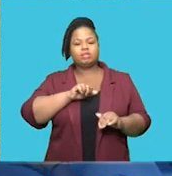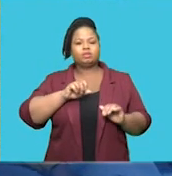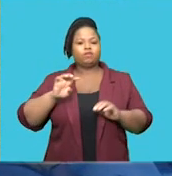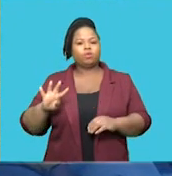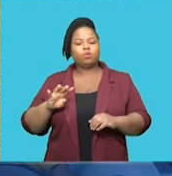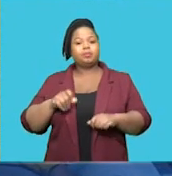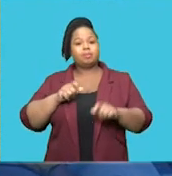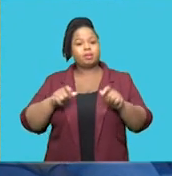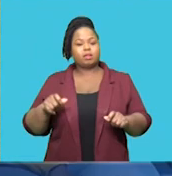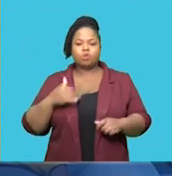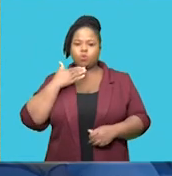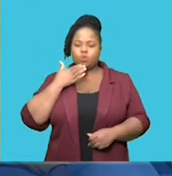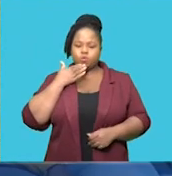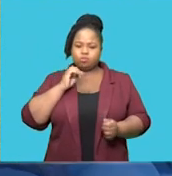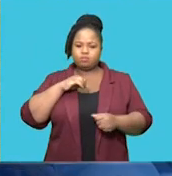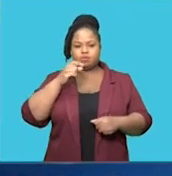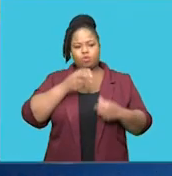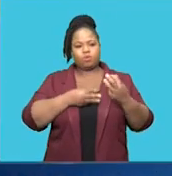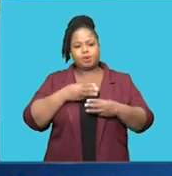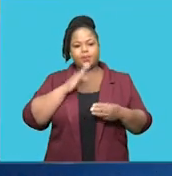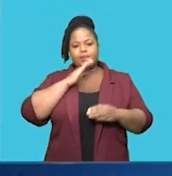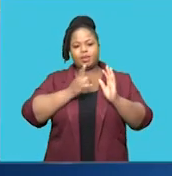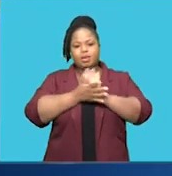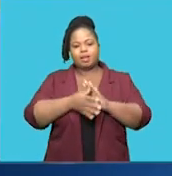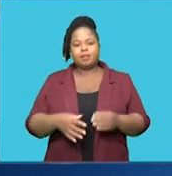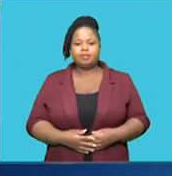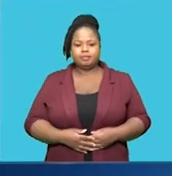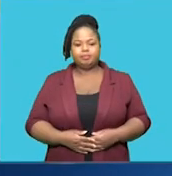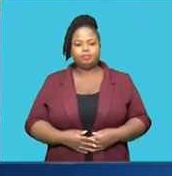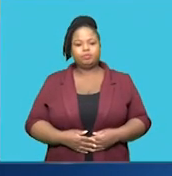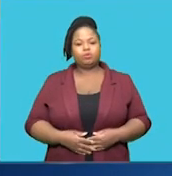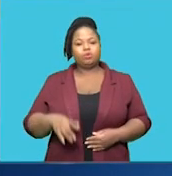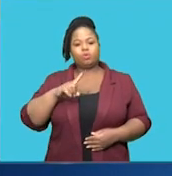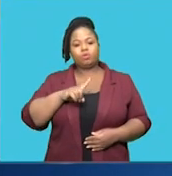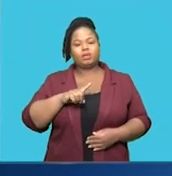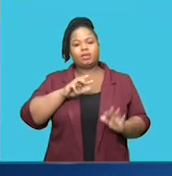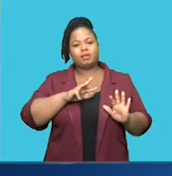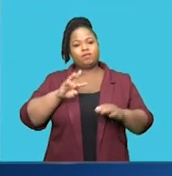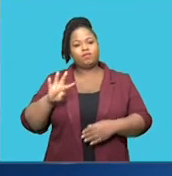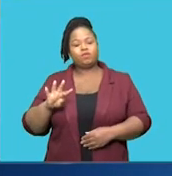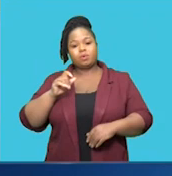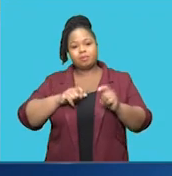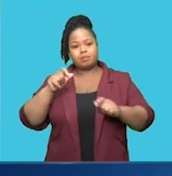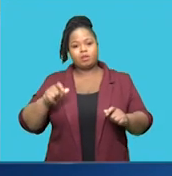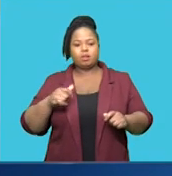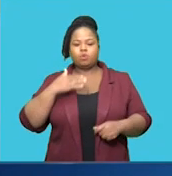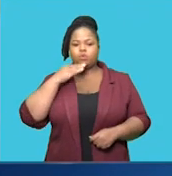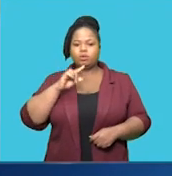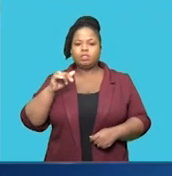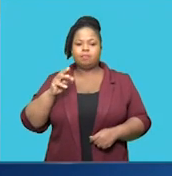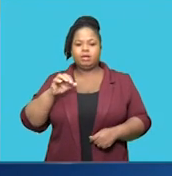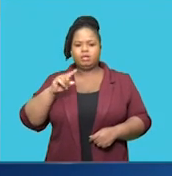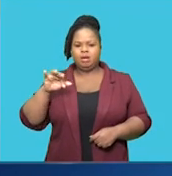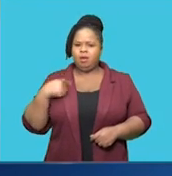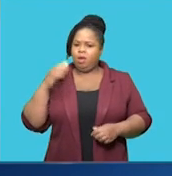nane abasolakala ngokuba ozamazama. We have arrested 194 zamazamas here